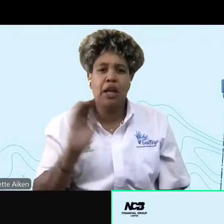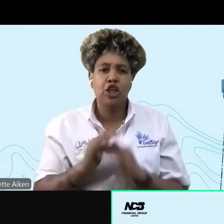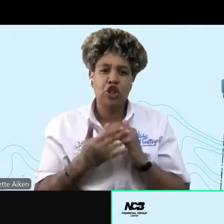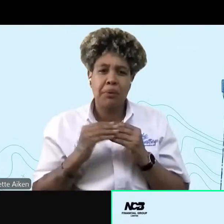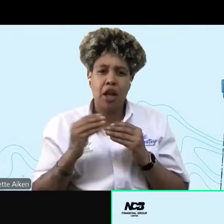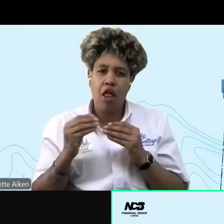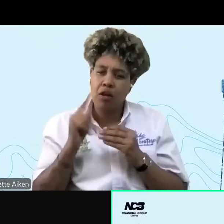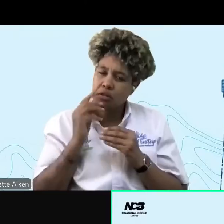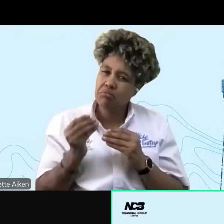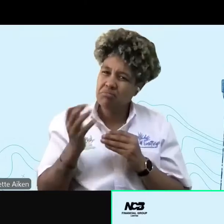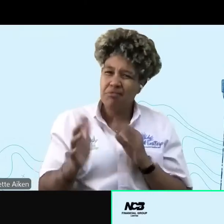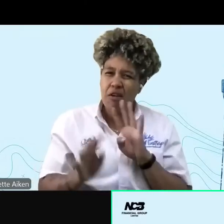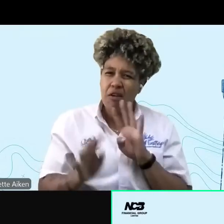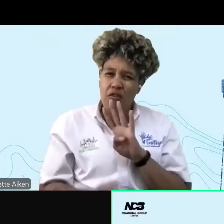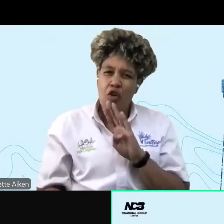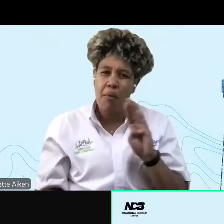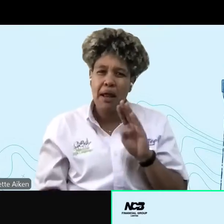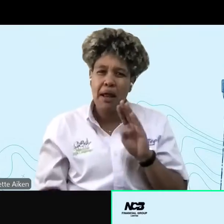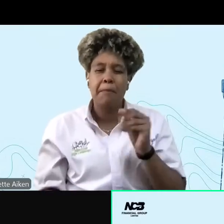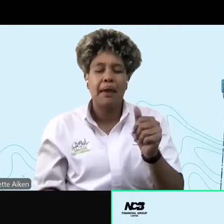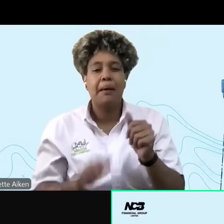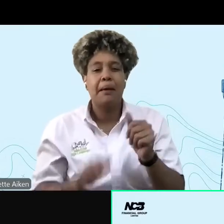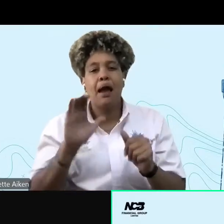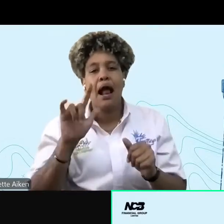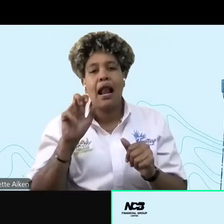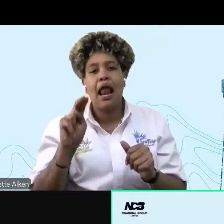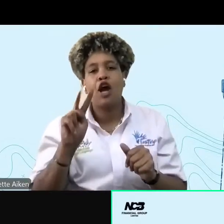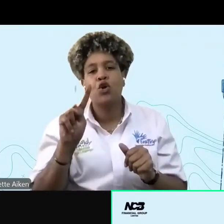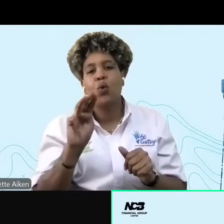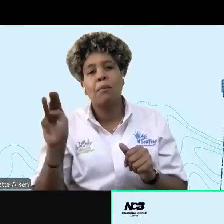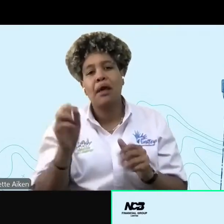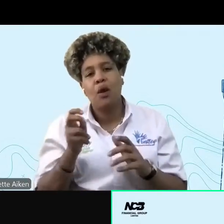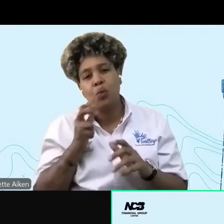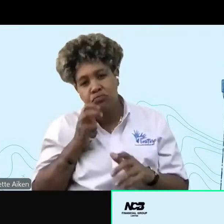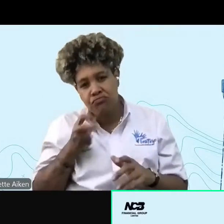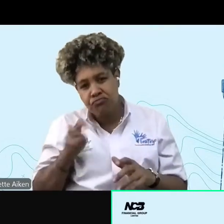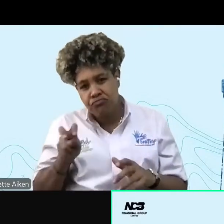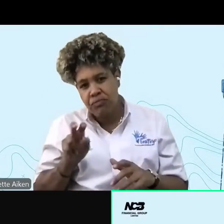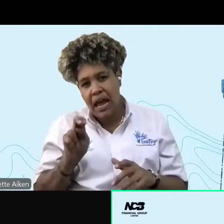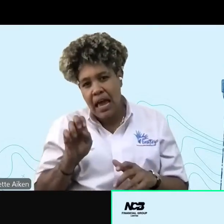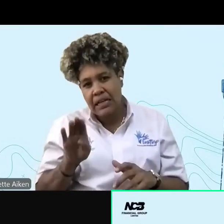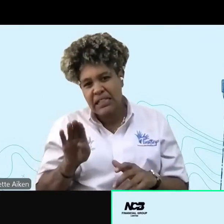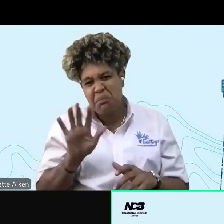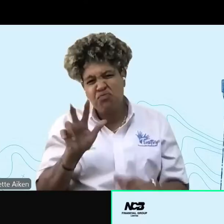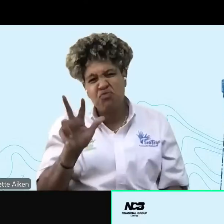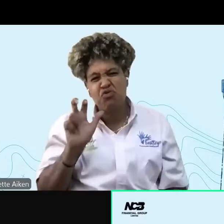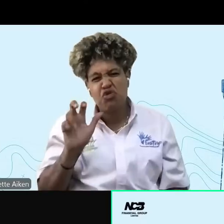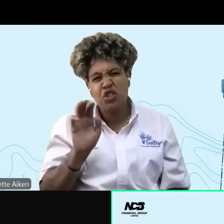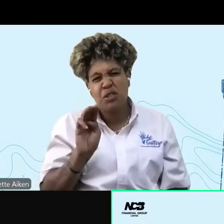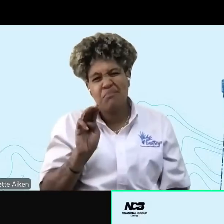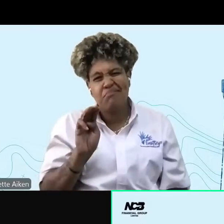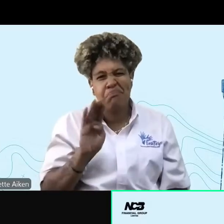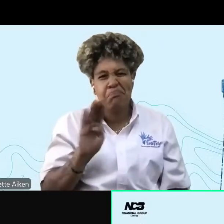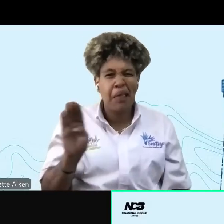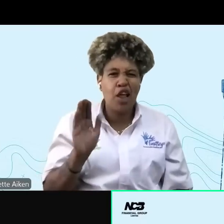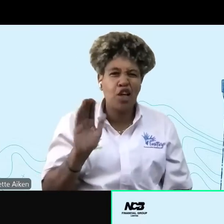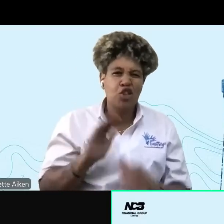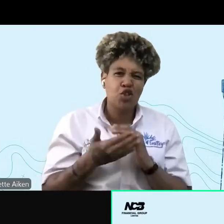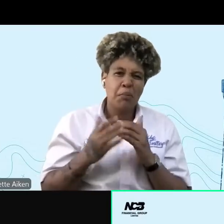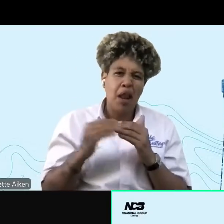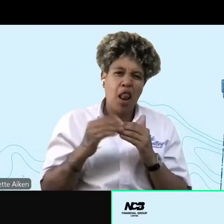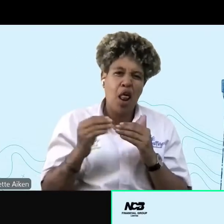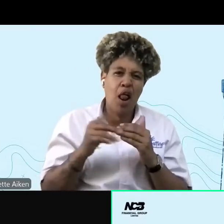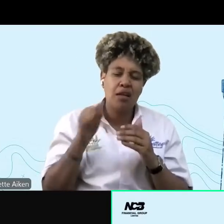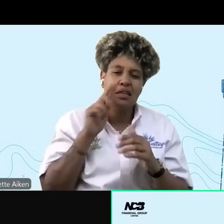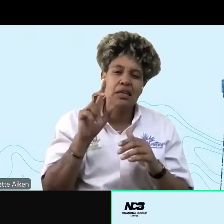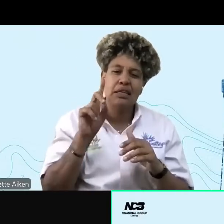to, sorry, 4 million was paid up by Clarion, about 2 million of that would have come to NCB, which would have been about 300 million Jamaican dollars,